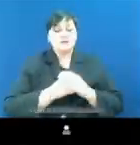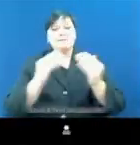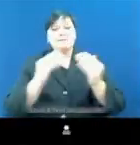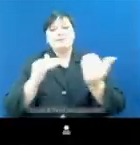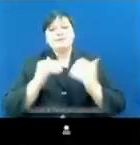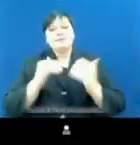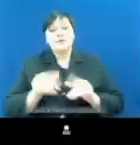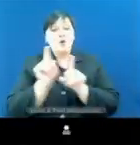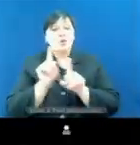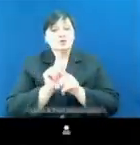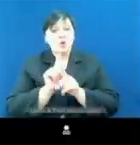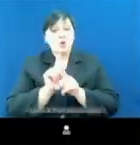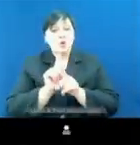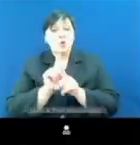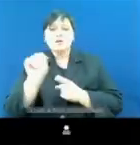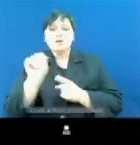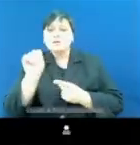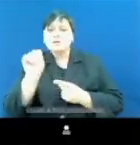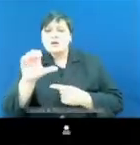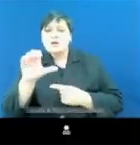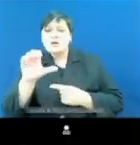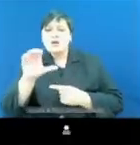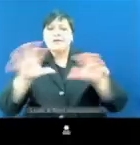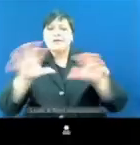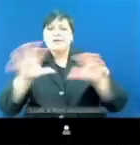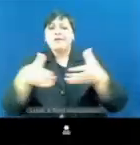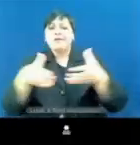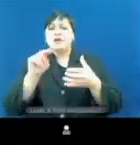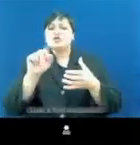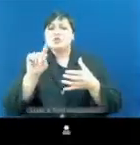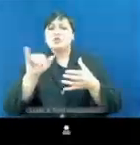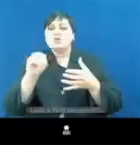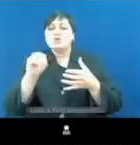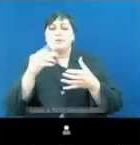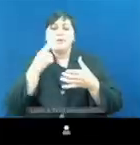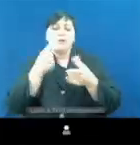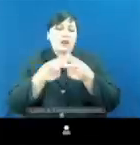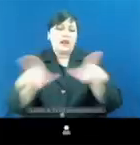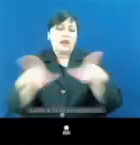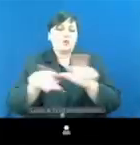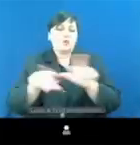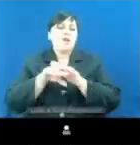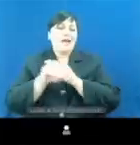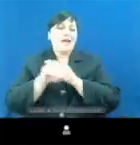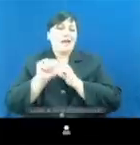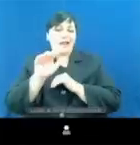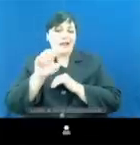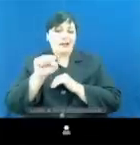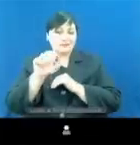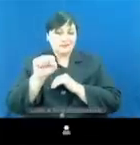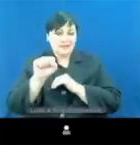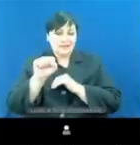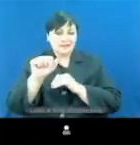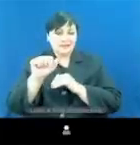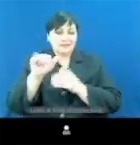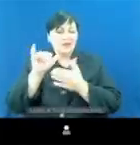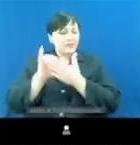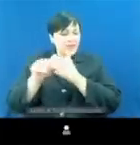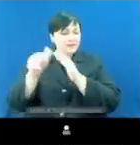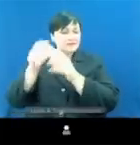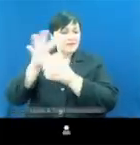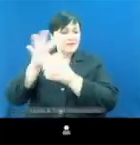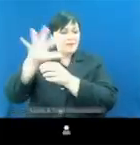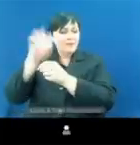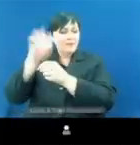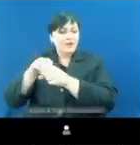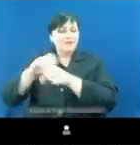earlier the Consortium for Language Access. This is something that is a part of the National Center for State Courts. And